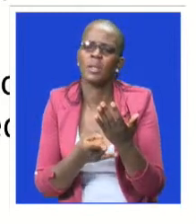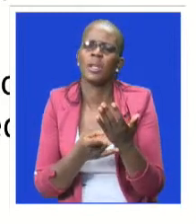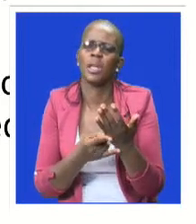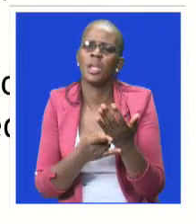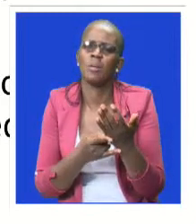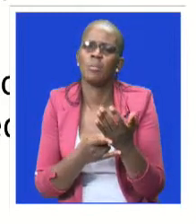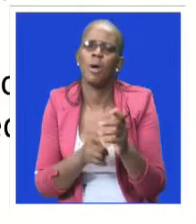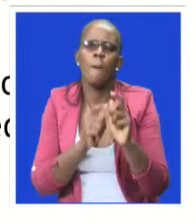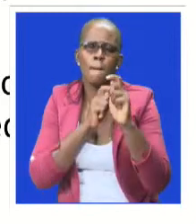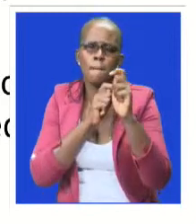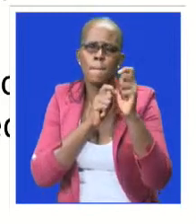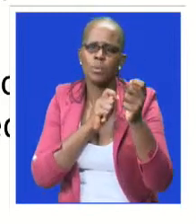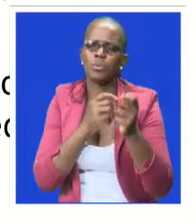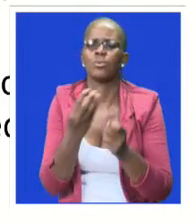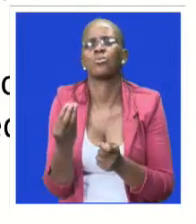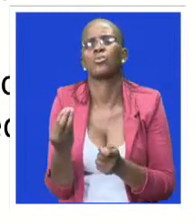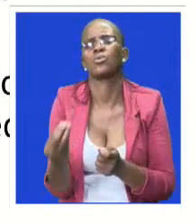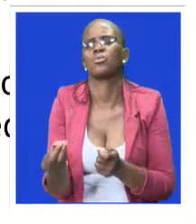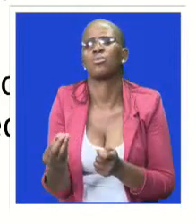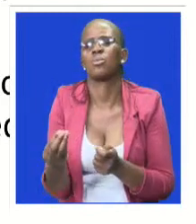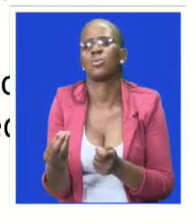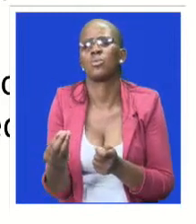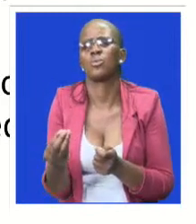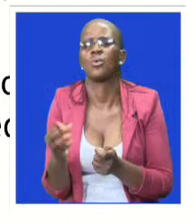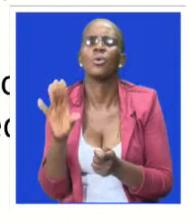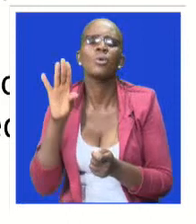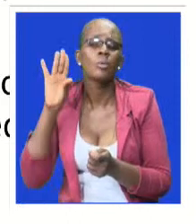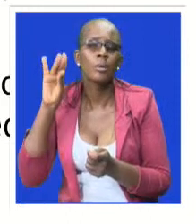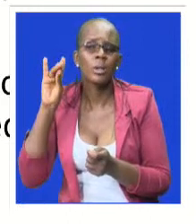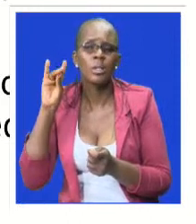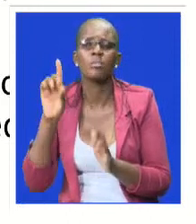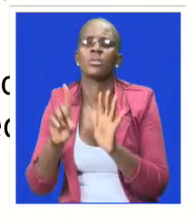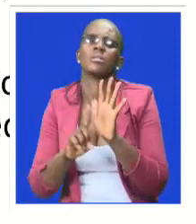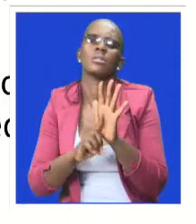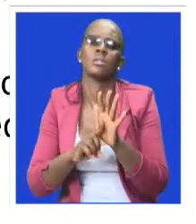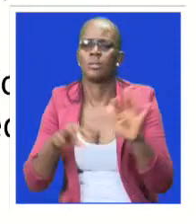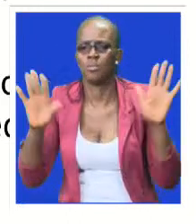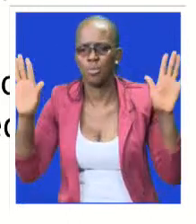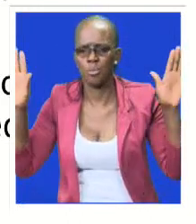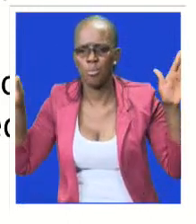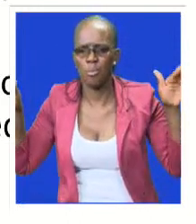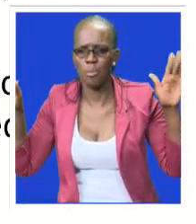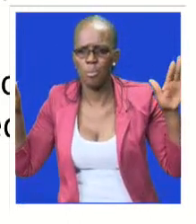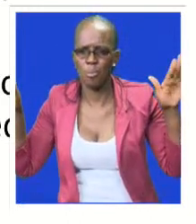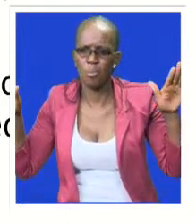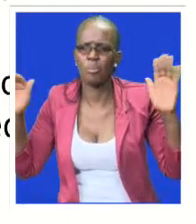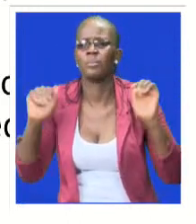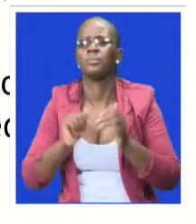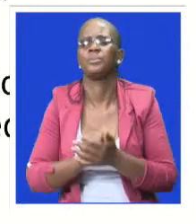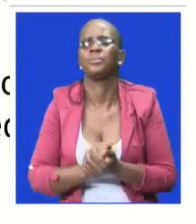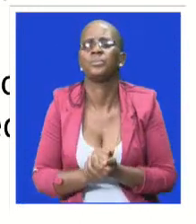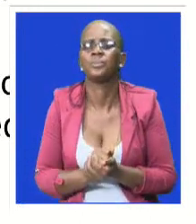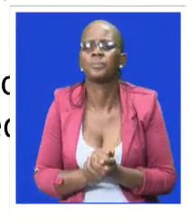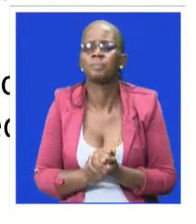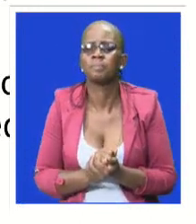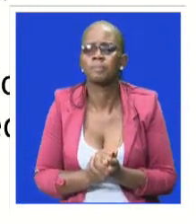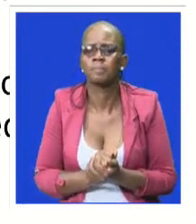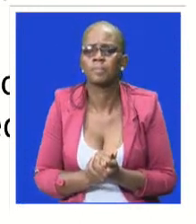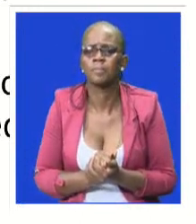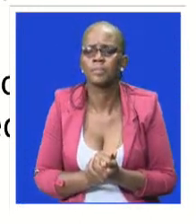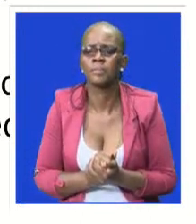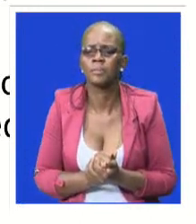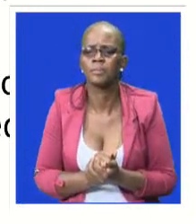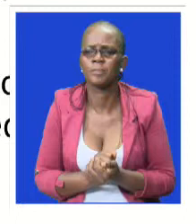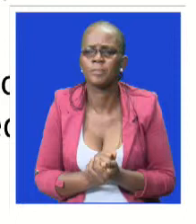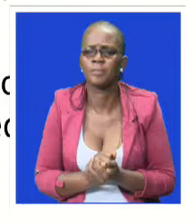animals like birds. And they also used spring hairs were pulled from their